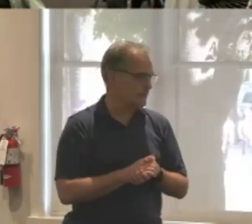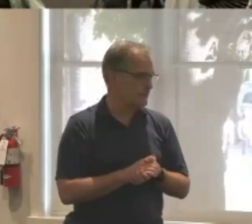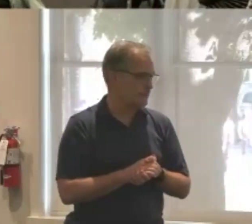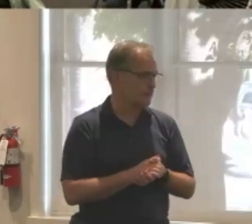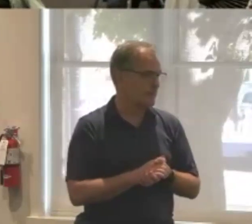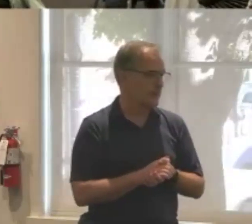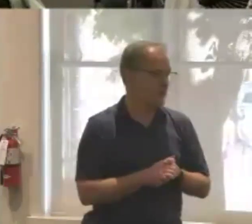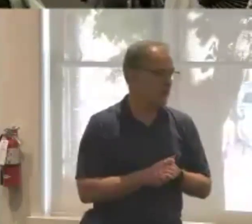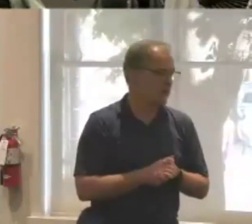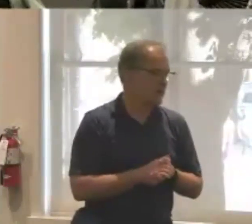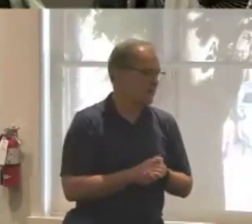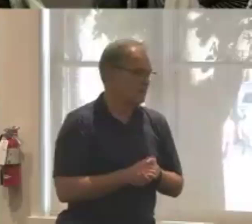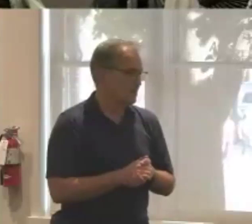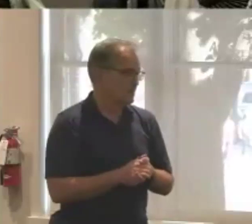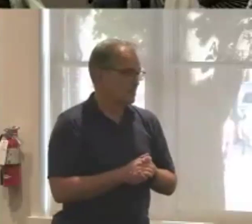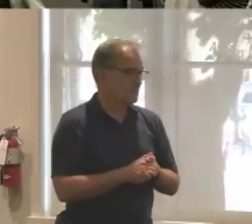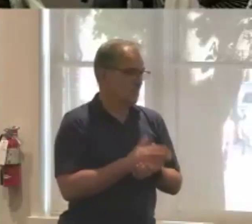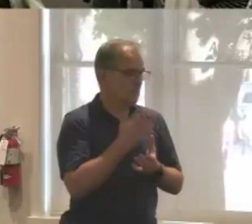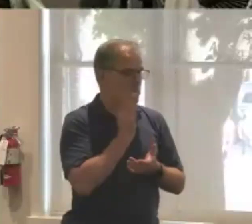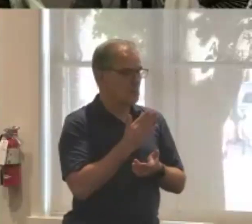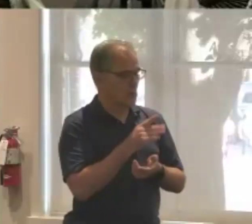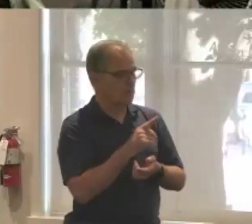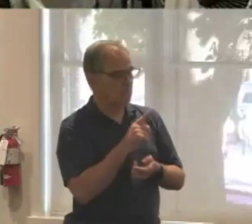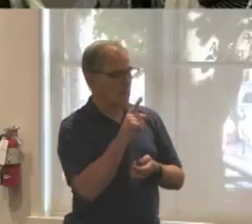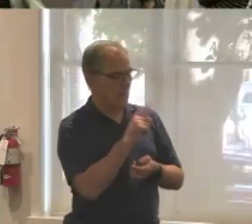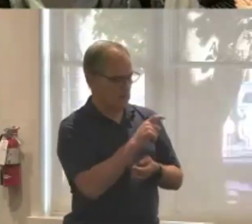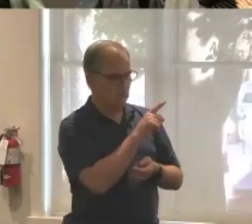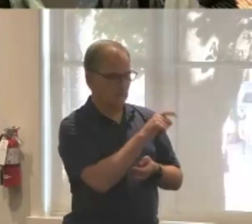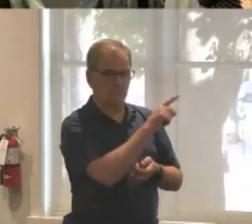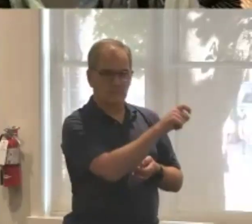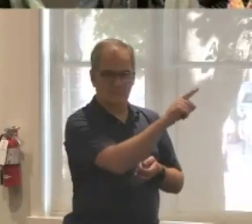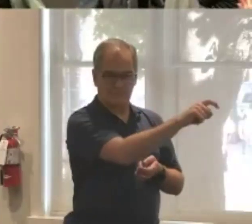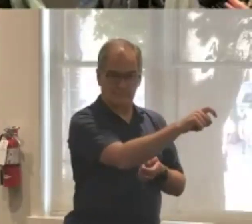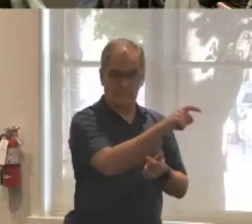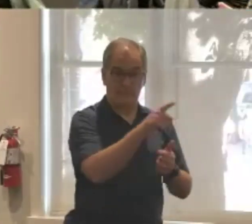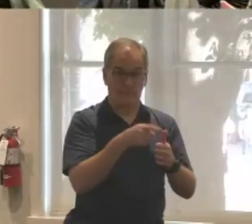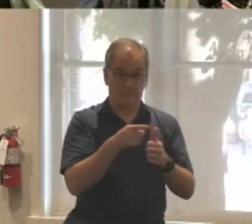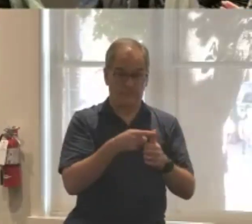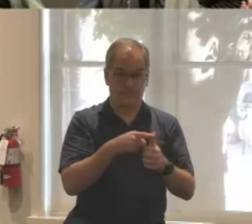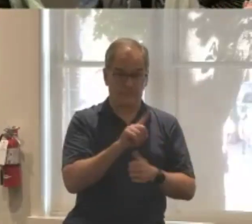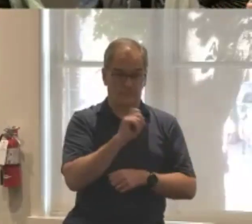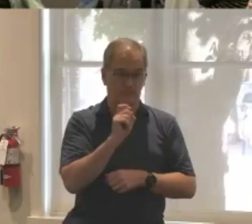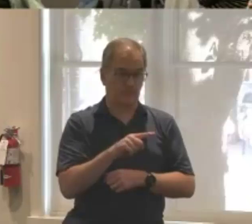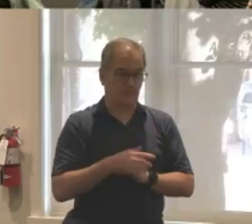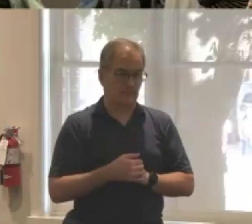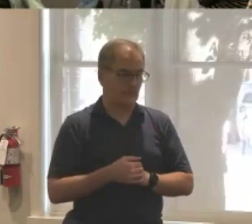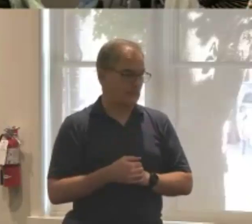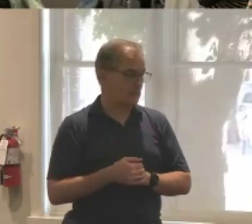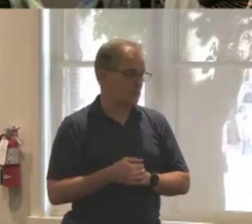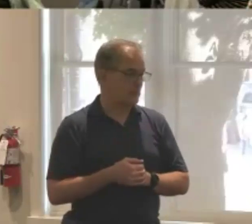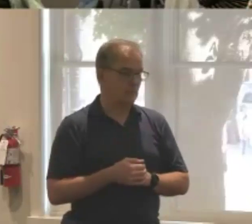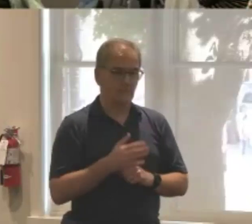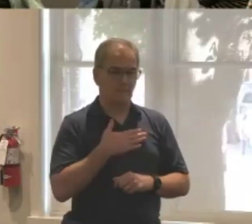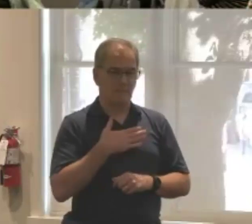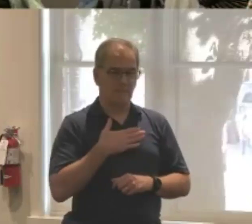invite speakers one by one. And first question, if you don't mind, will come from me.